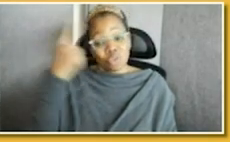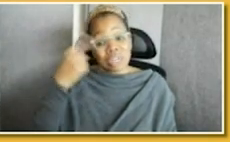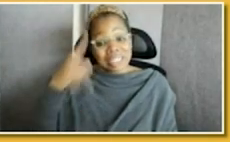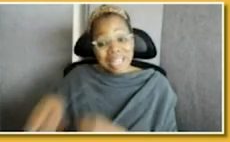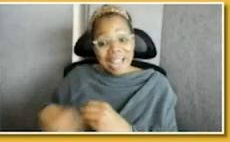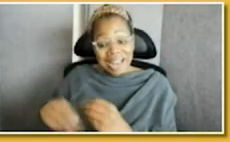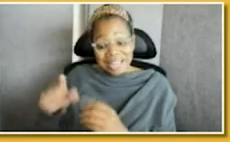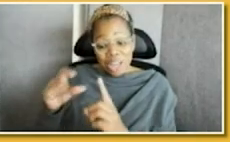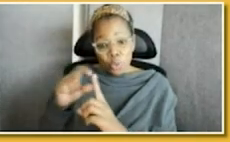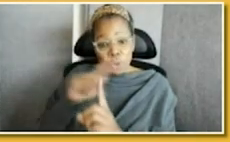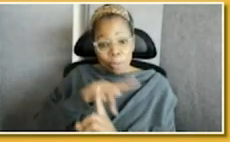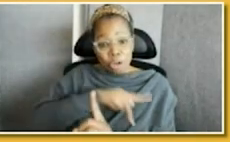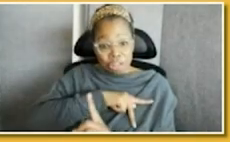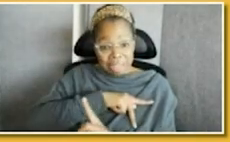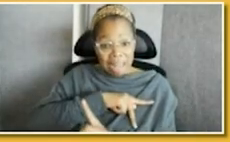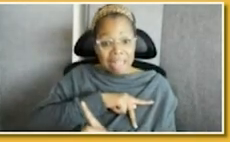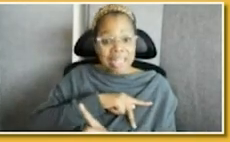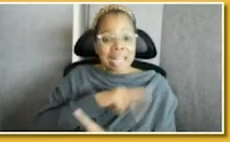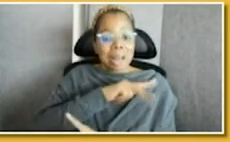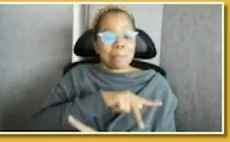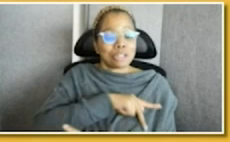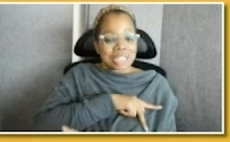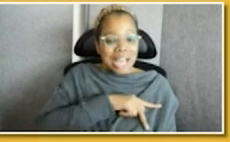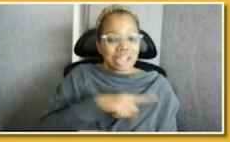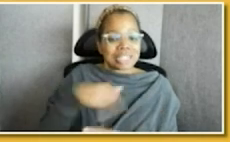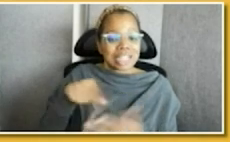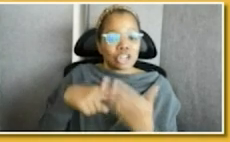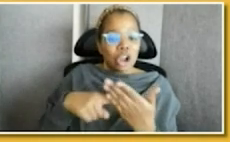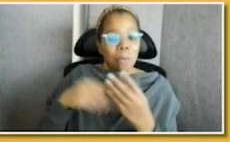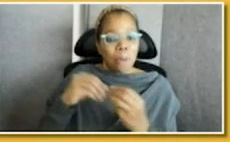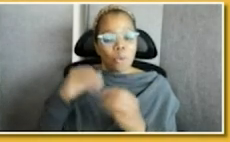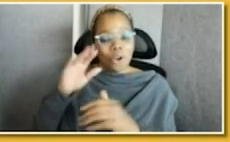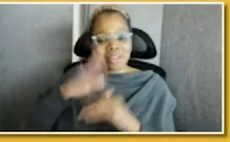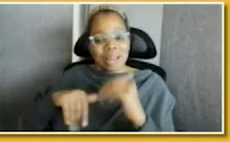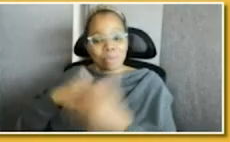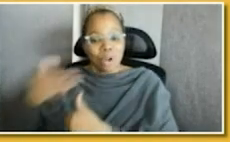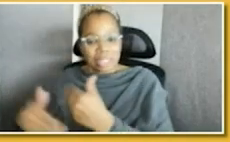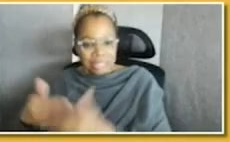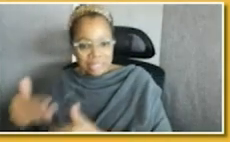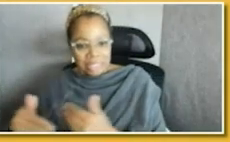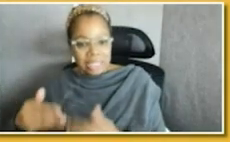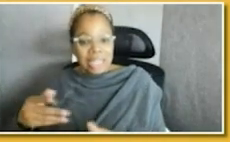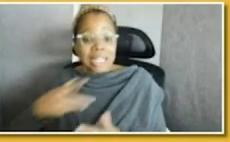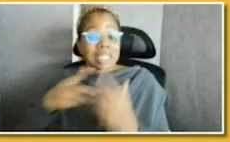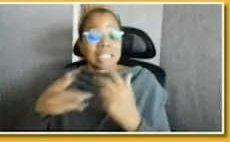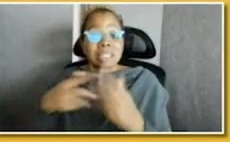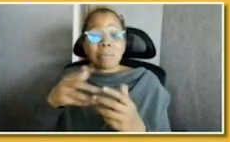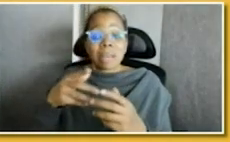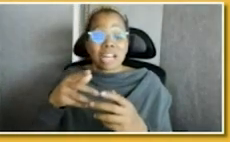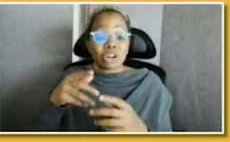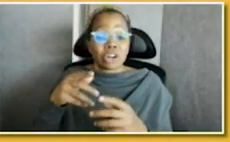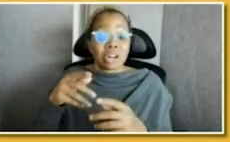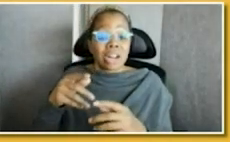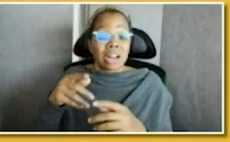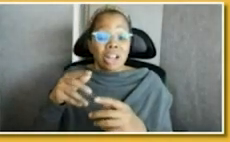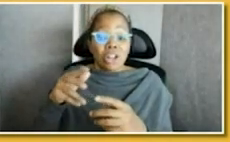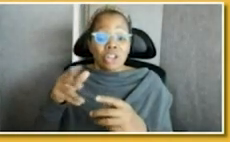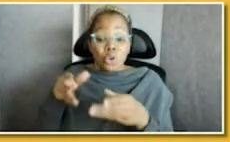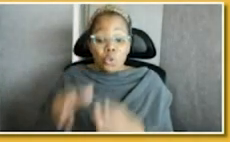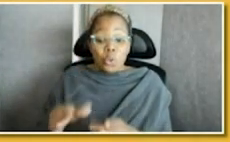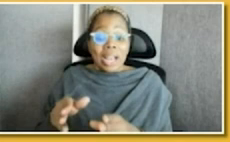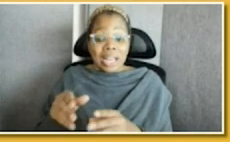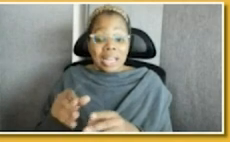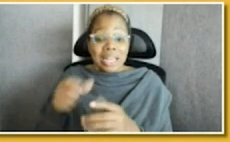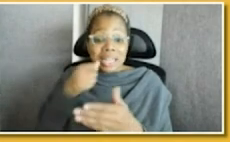talked about more than processes. And even though the way mail has worked, it'll be around a lot longer than any